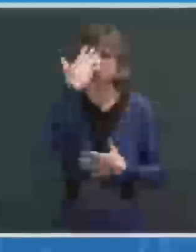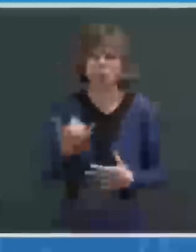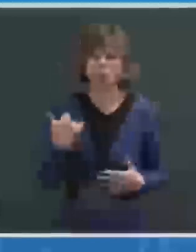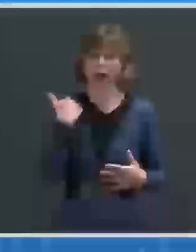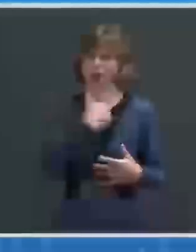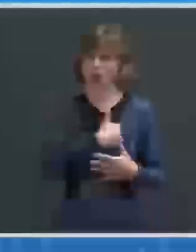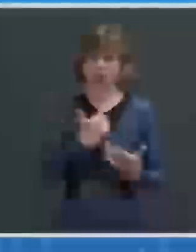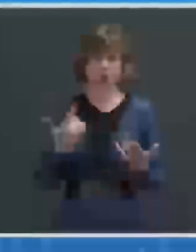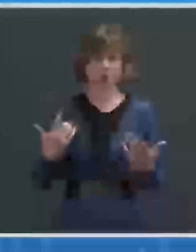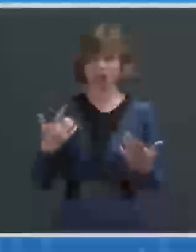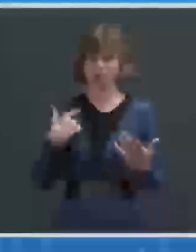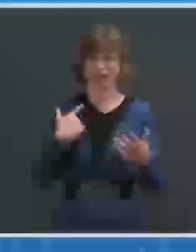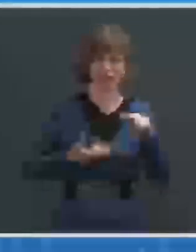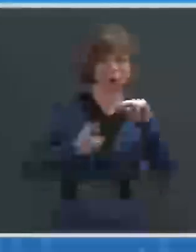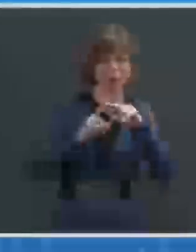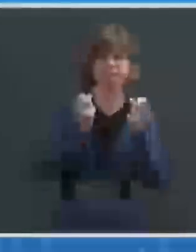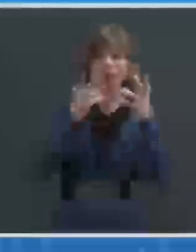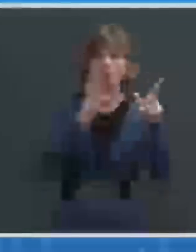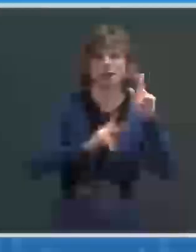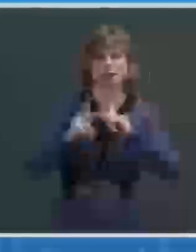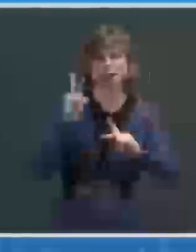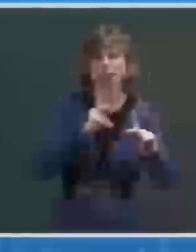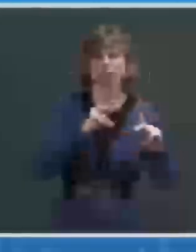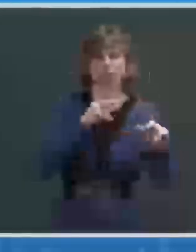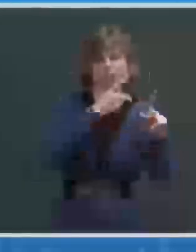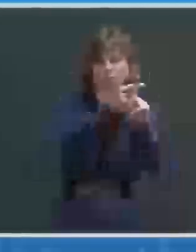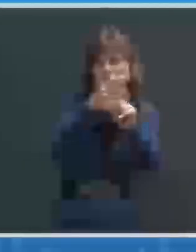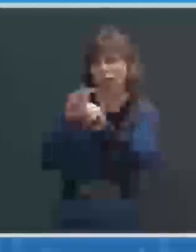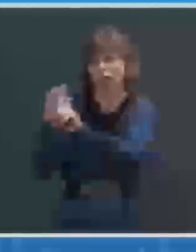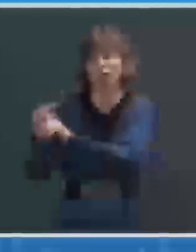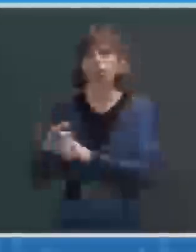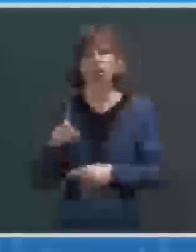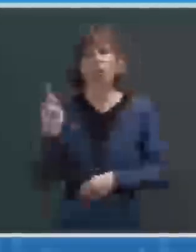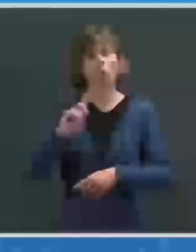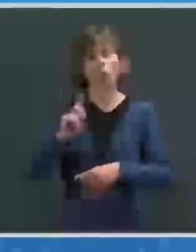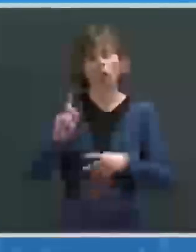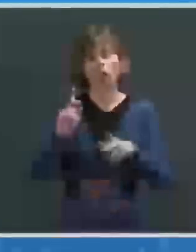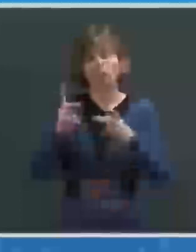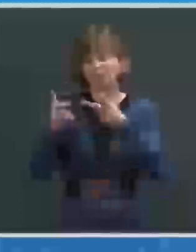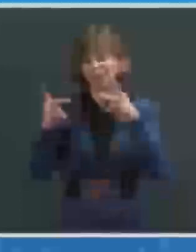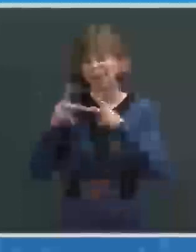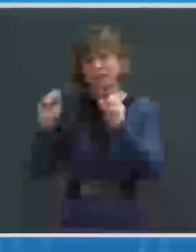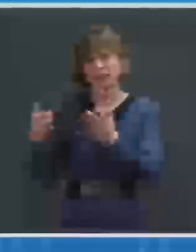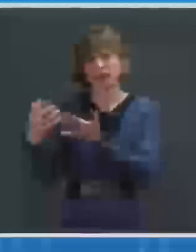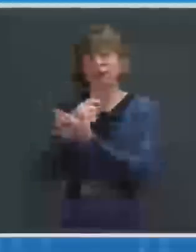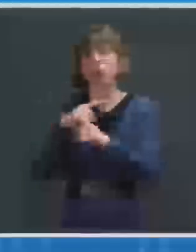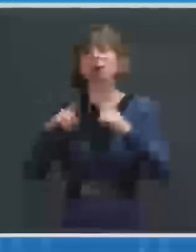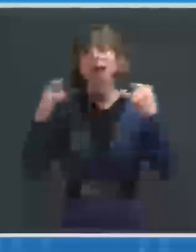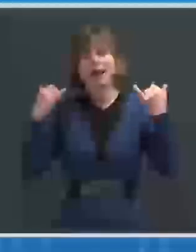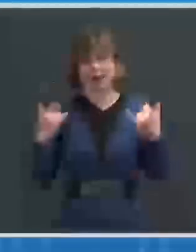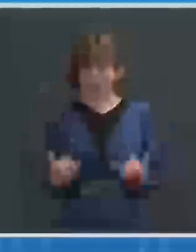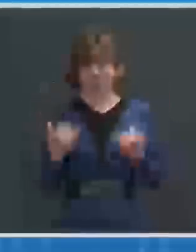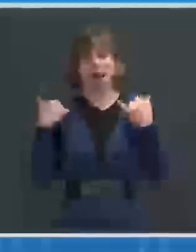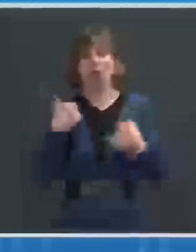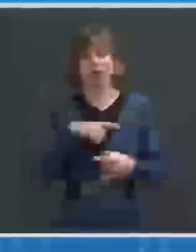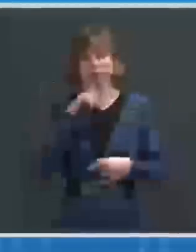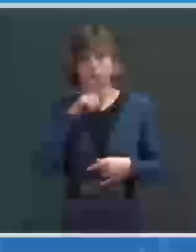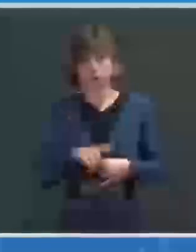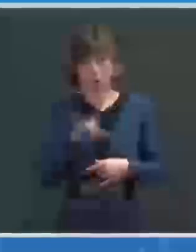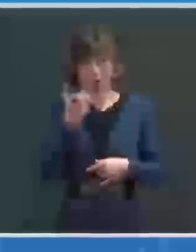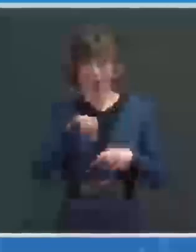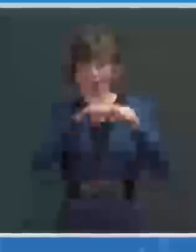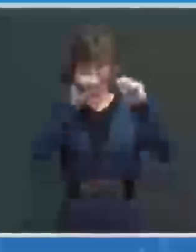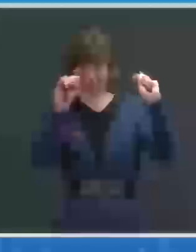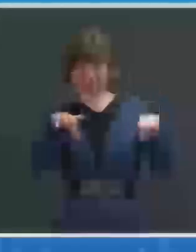in the field, as we've increased the number of places. But now we really need to make sure the systems can handle not only the current demand, but